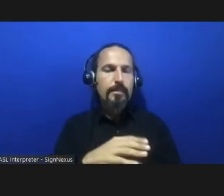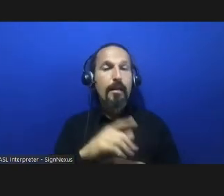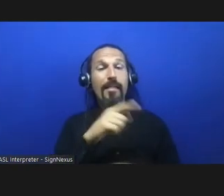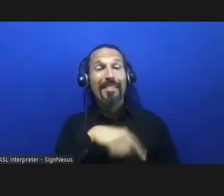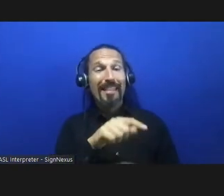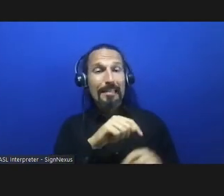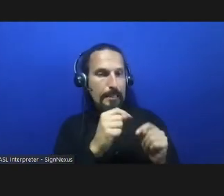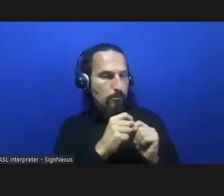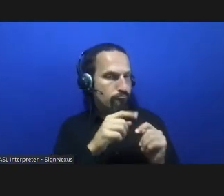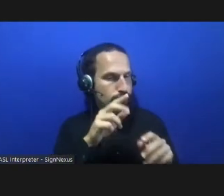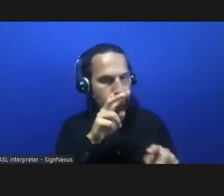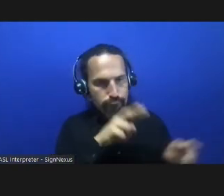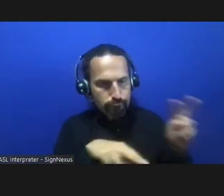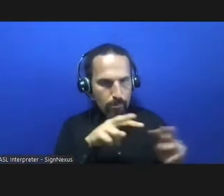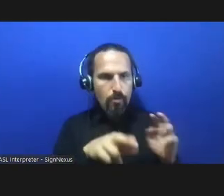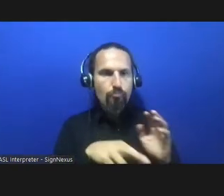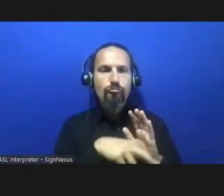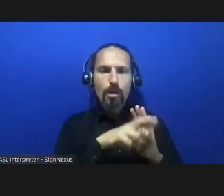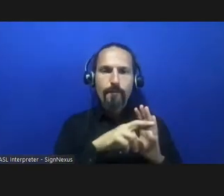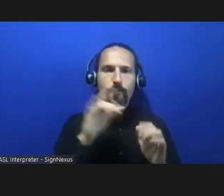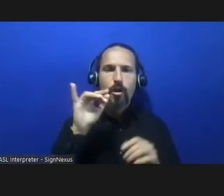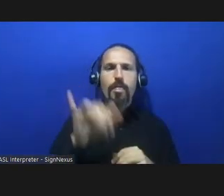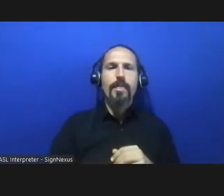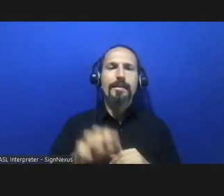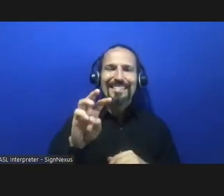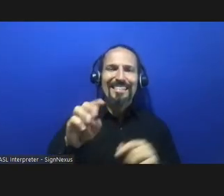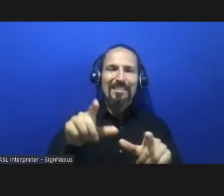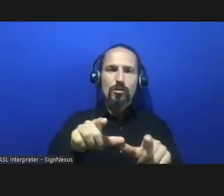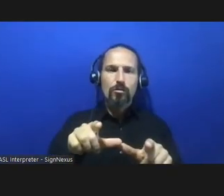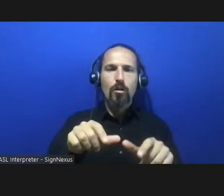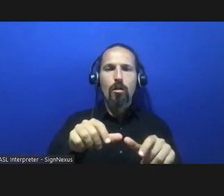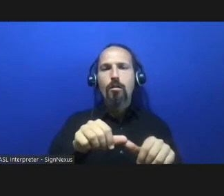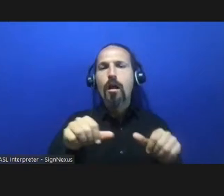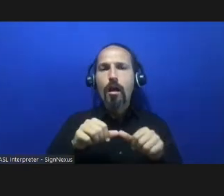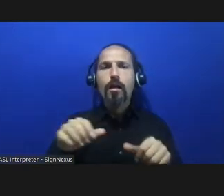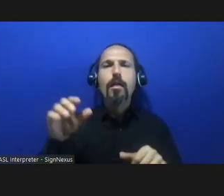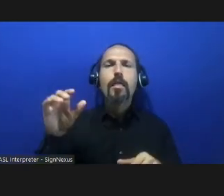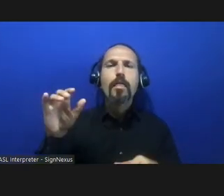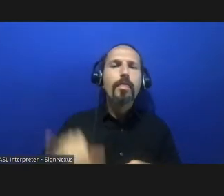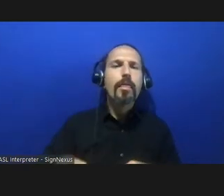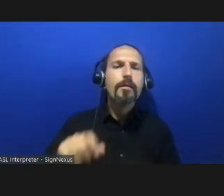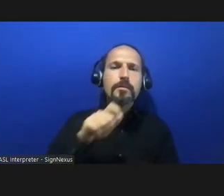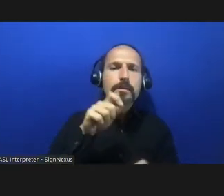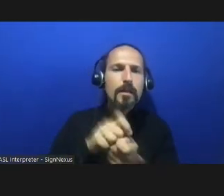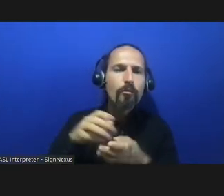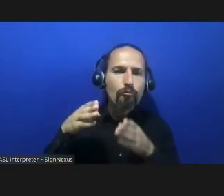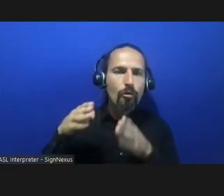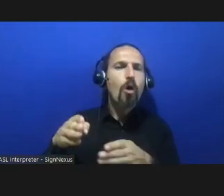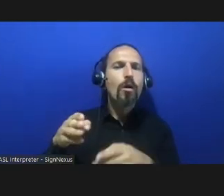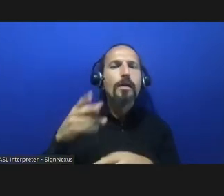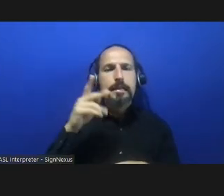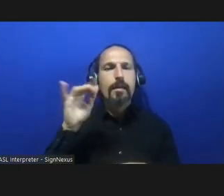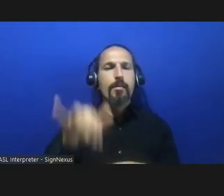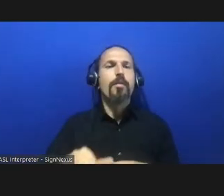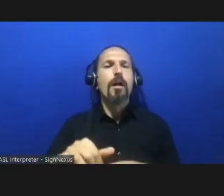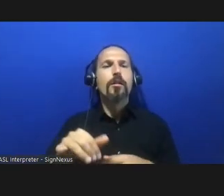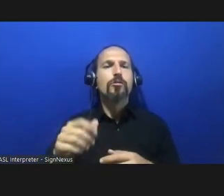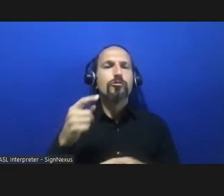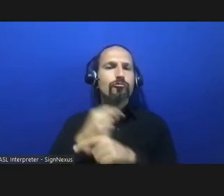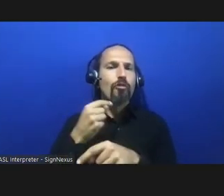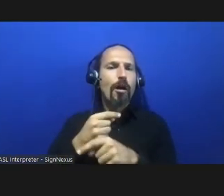initial six scenarios at a specific location mccombs road and found the daily increases in truck traffic in the table to the